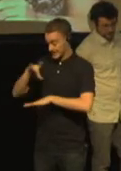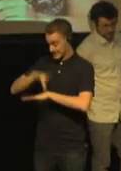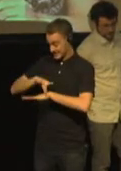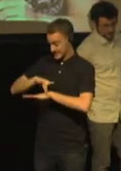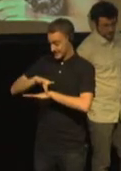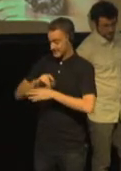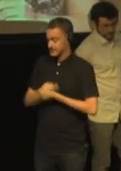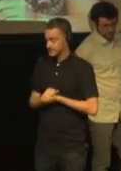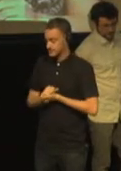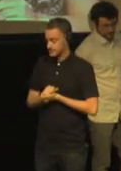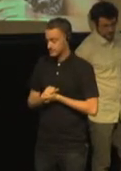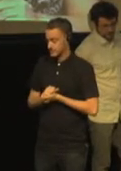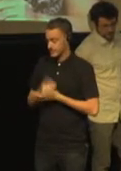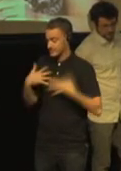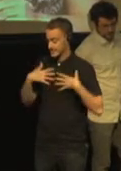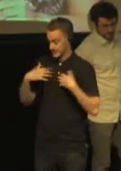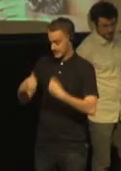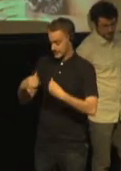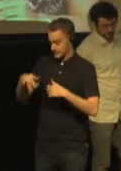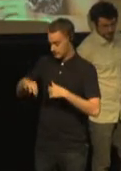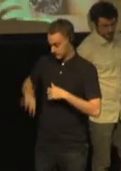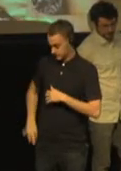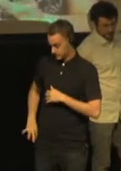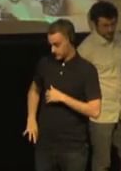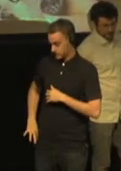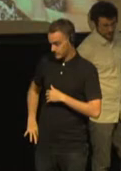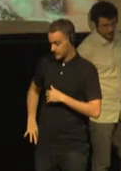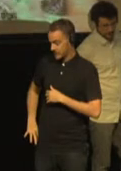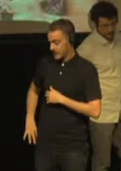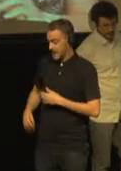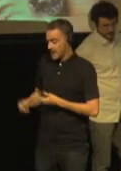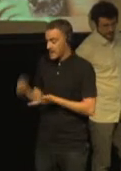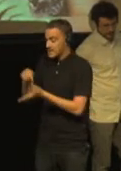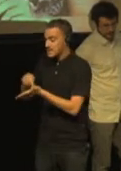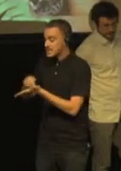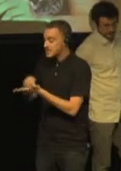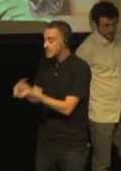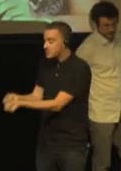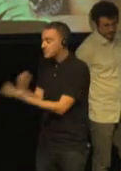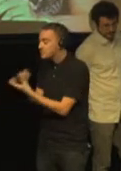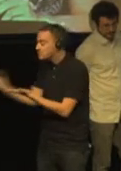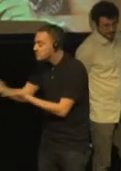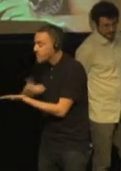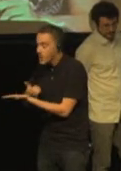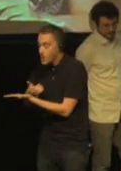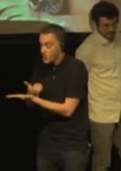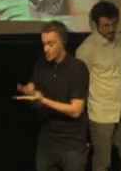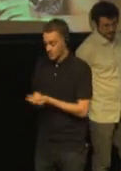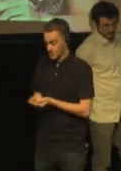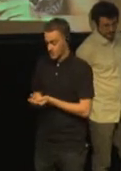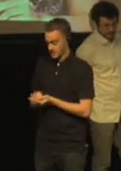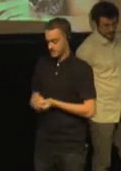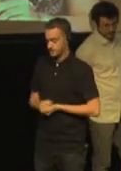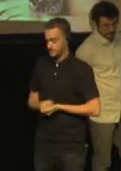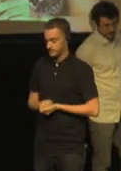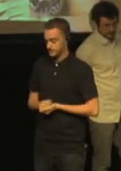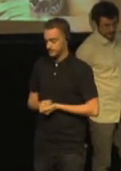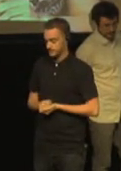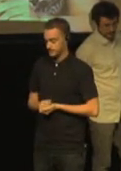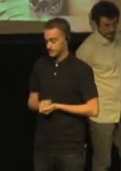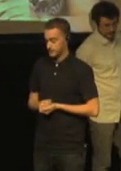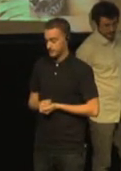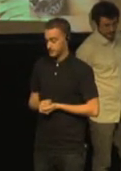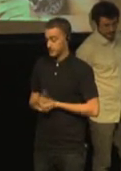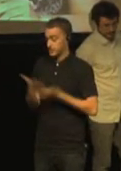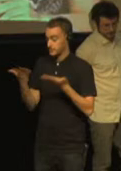collect this kind of information. And perhaps what confounds this is because professionals aren't looking at deafblind